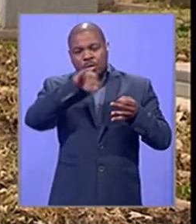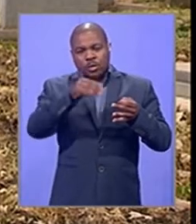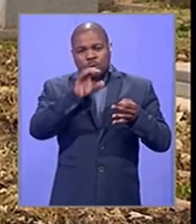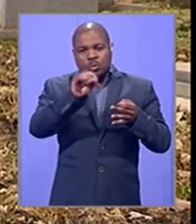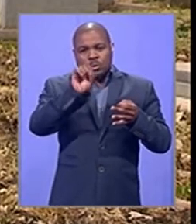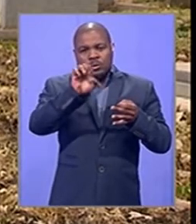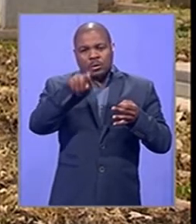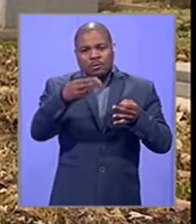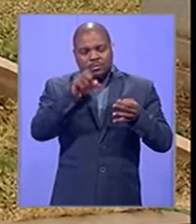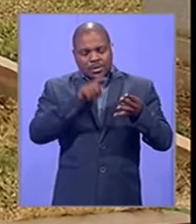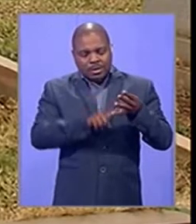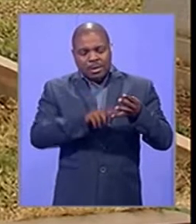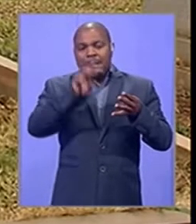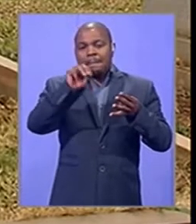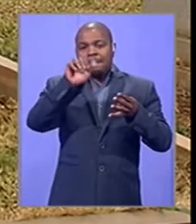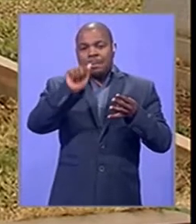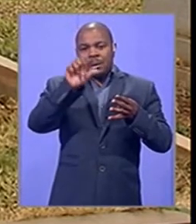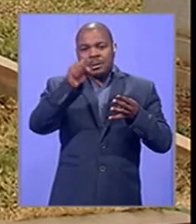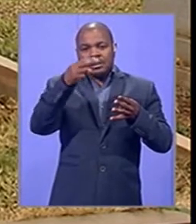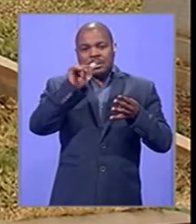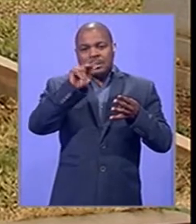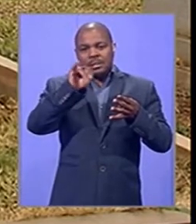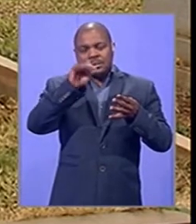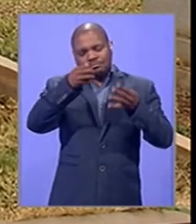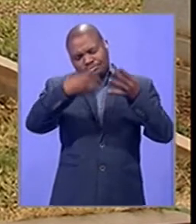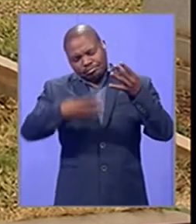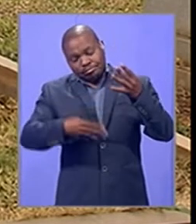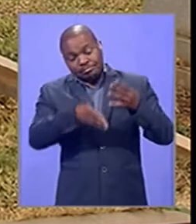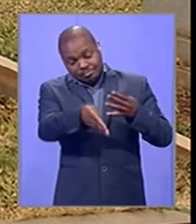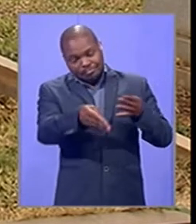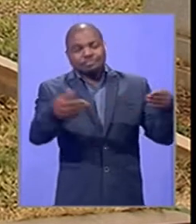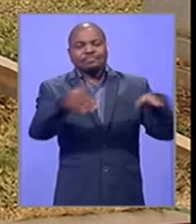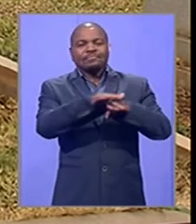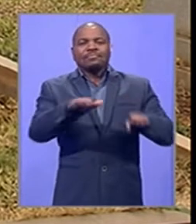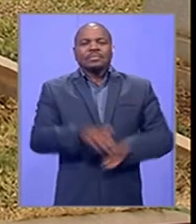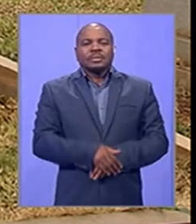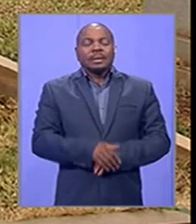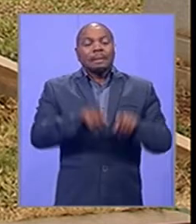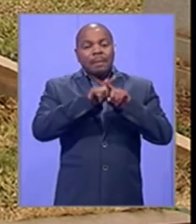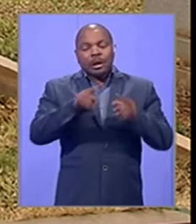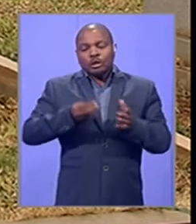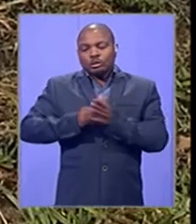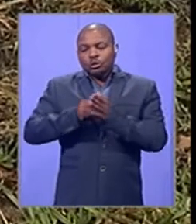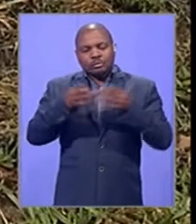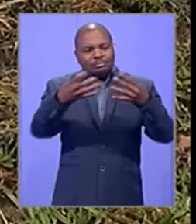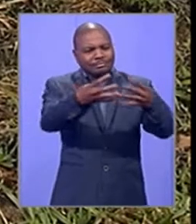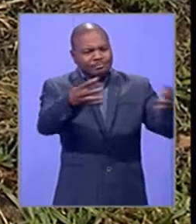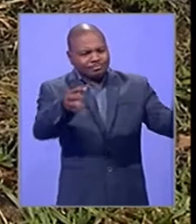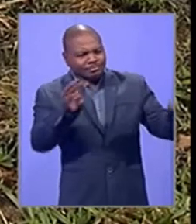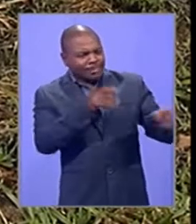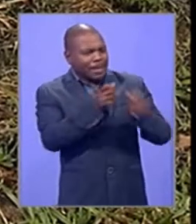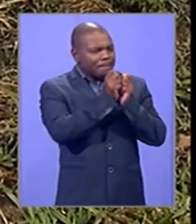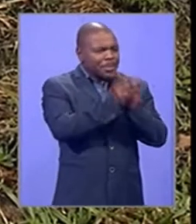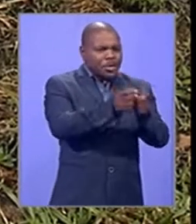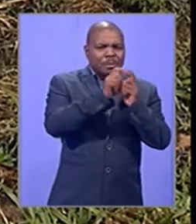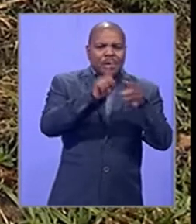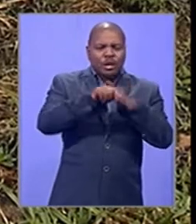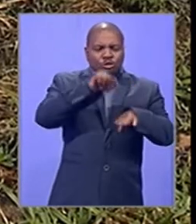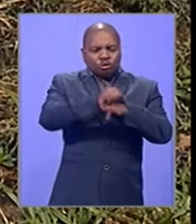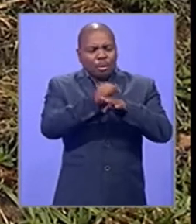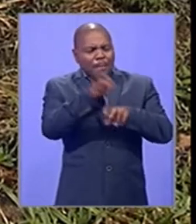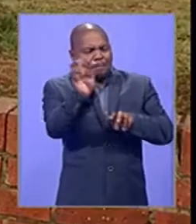Joseph le Tsietsi Mashinini le ba bangwe dinokwane tše di senya legora la dirapa tšeo le go utswa maswika a